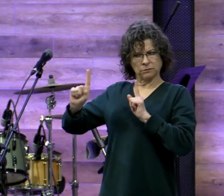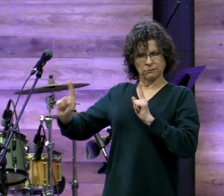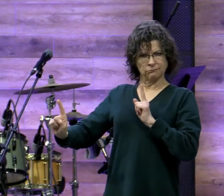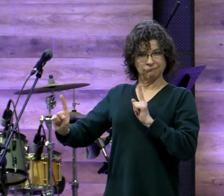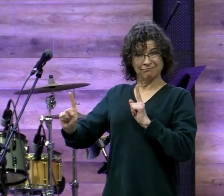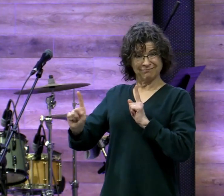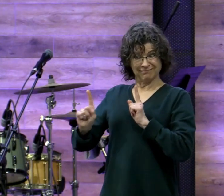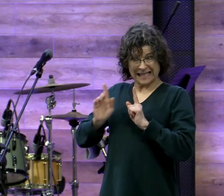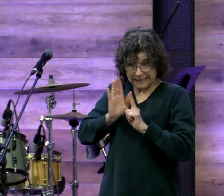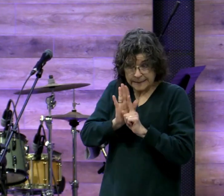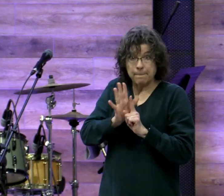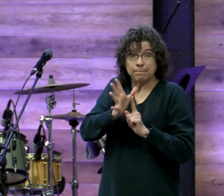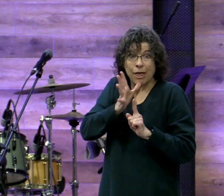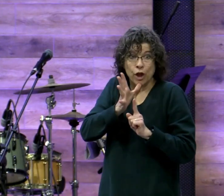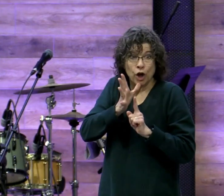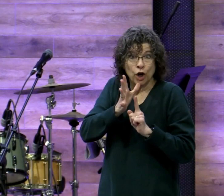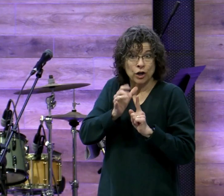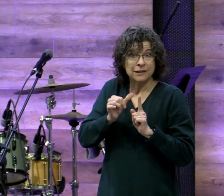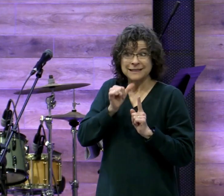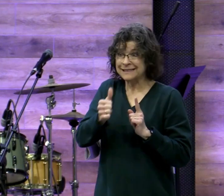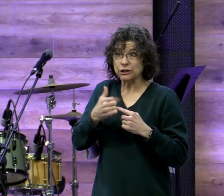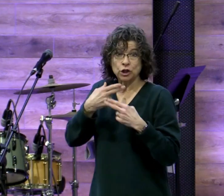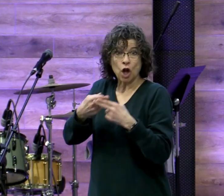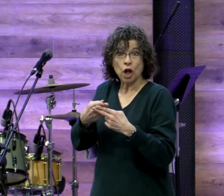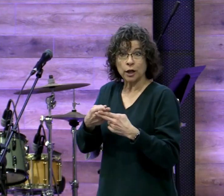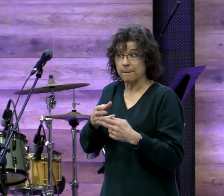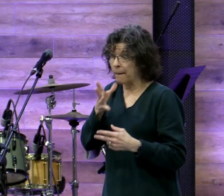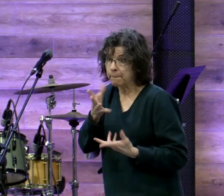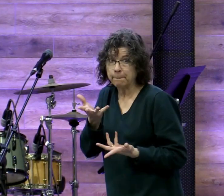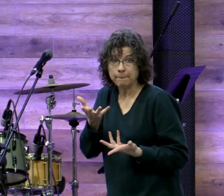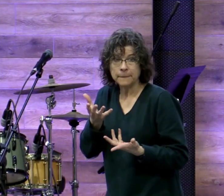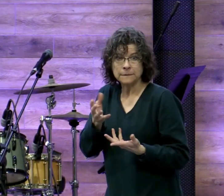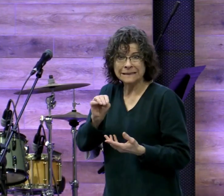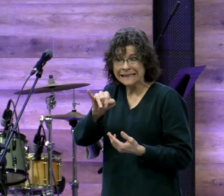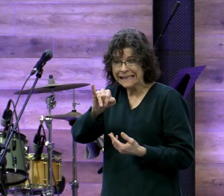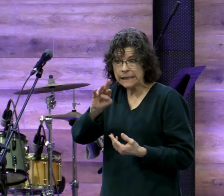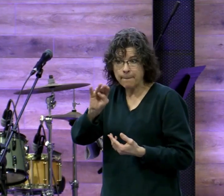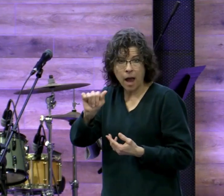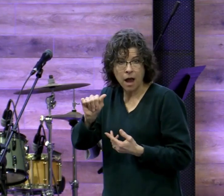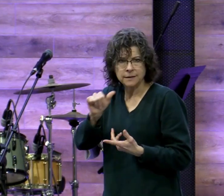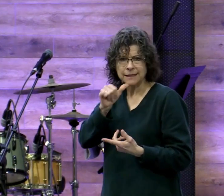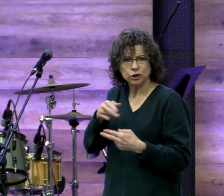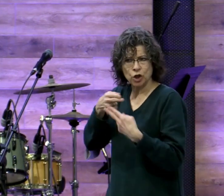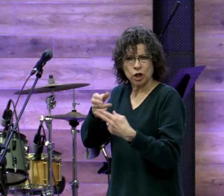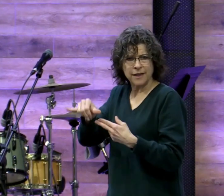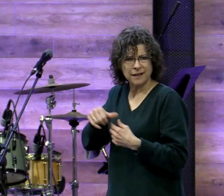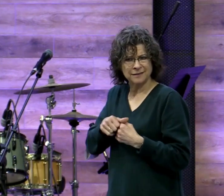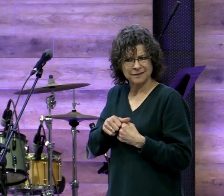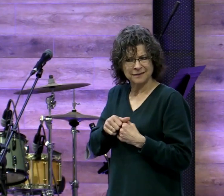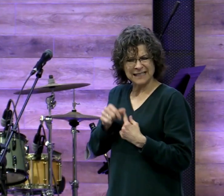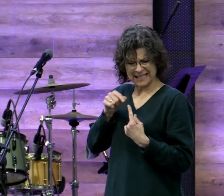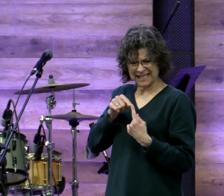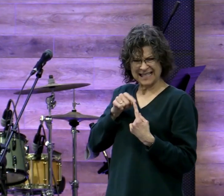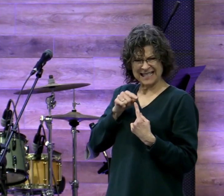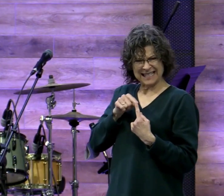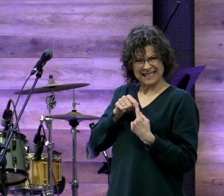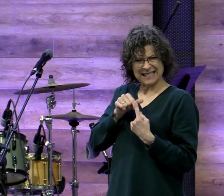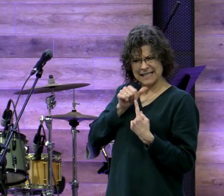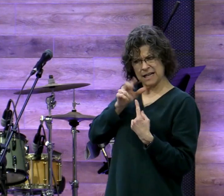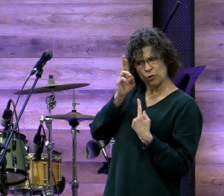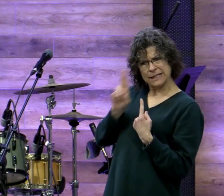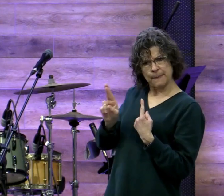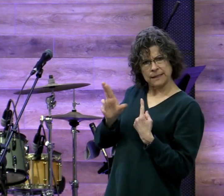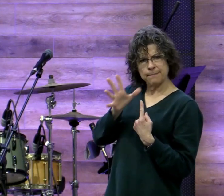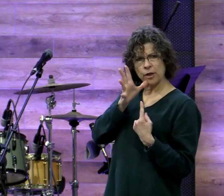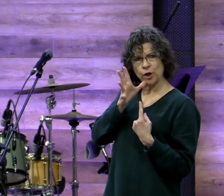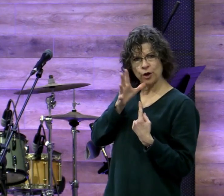mother as woman, not Ima or mom? Is Jesus being disrespectful here? No, I don't think